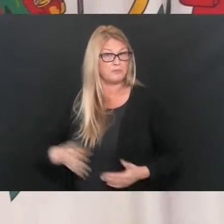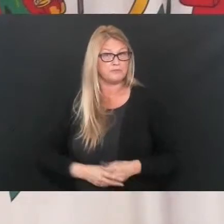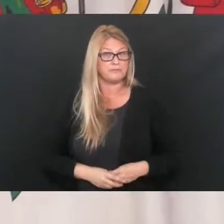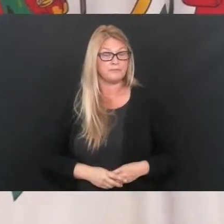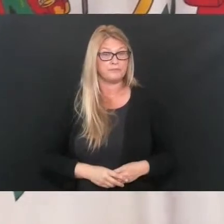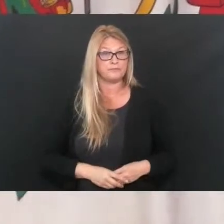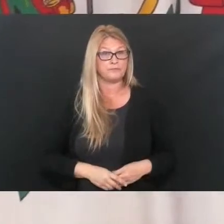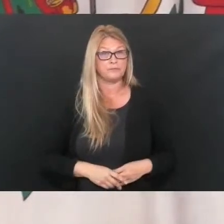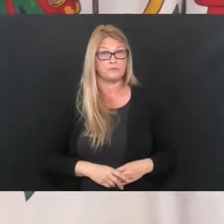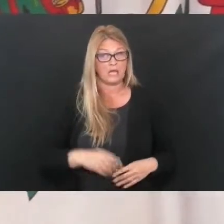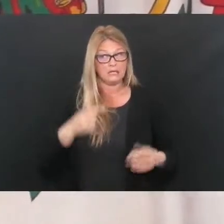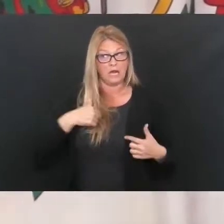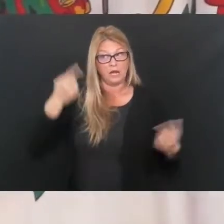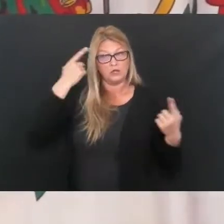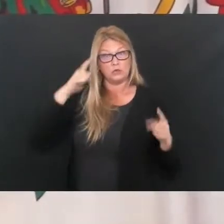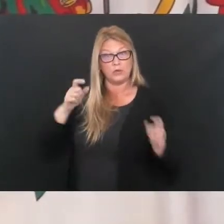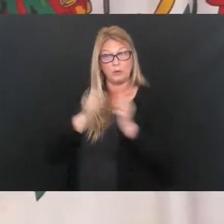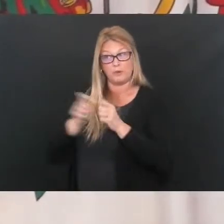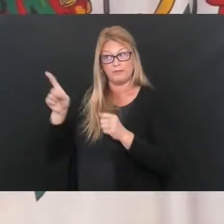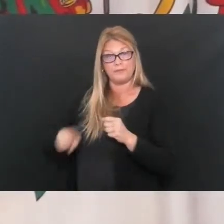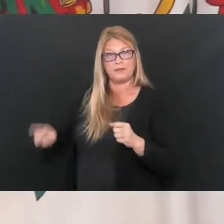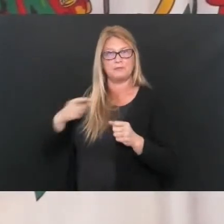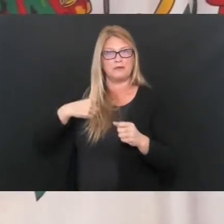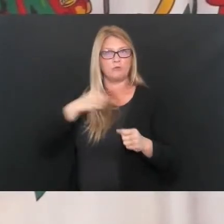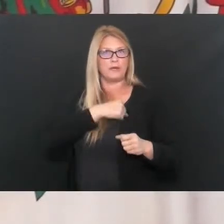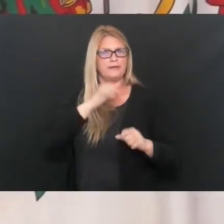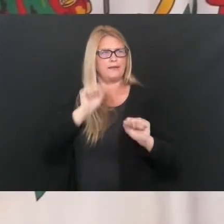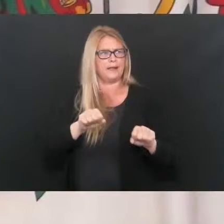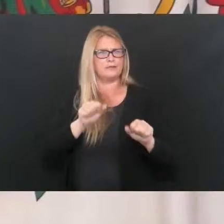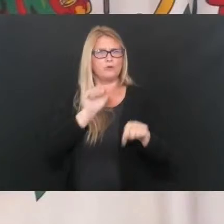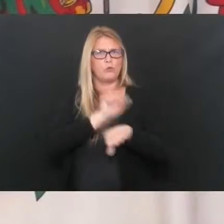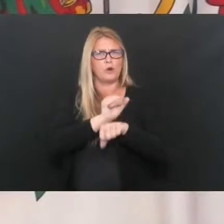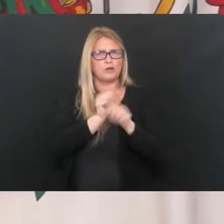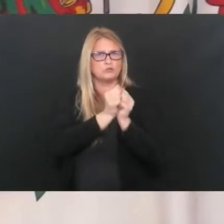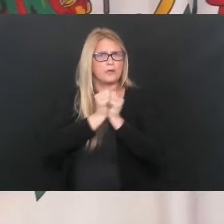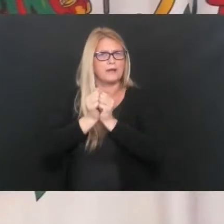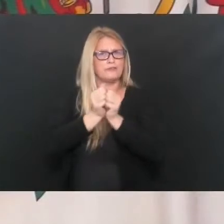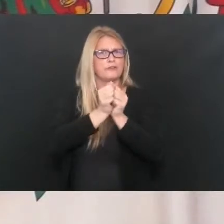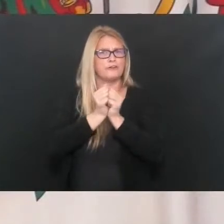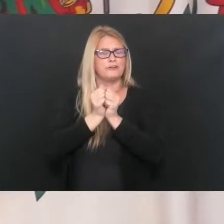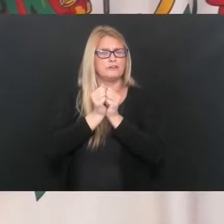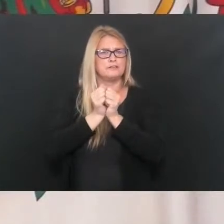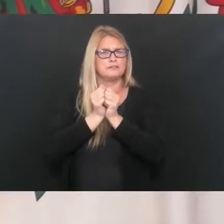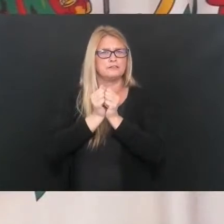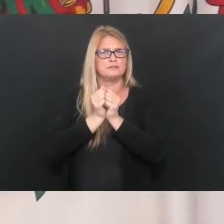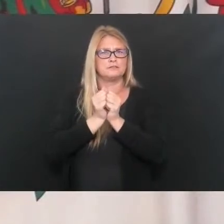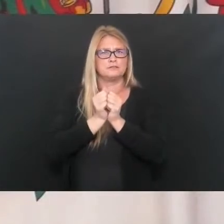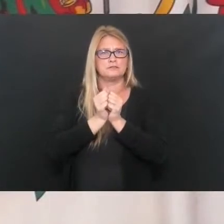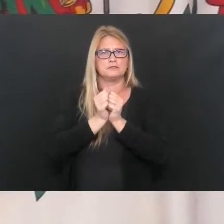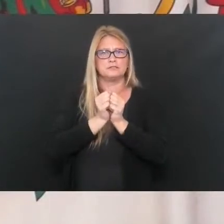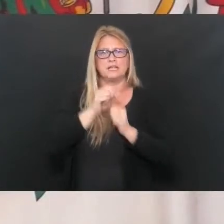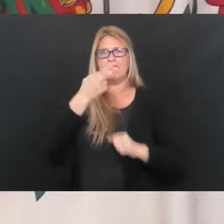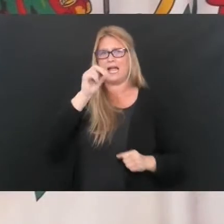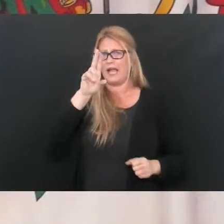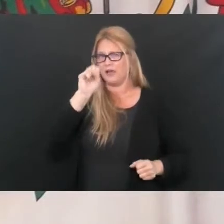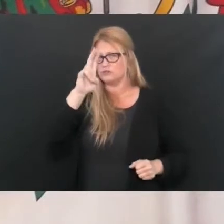all on board, you know, if we can just all get together, and I'm sure, you know, Eric Householder and everything. Eric does great work, and